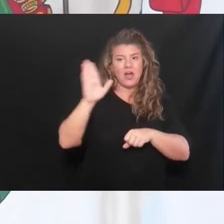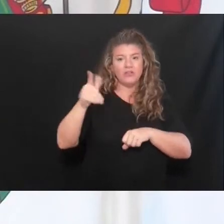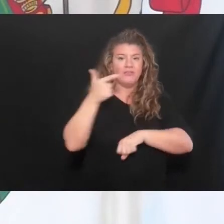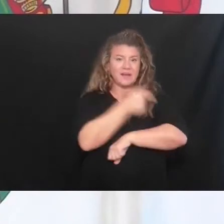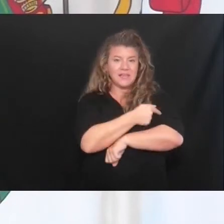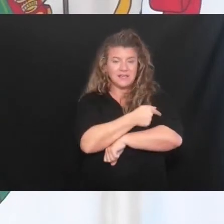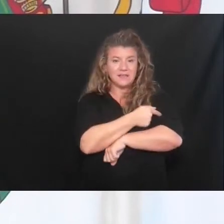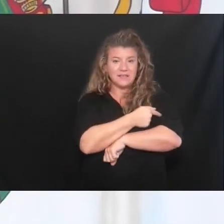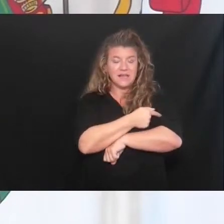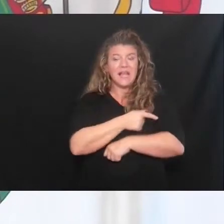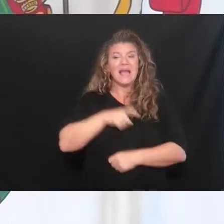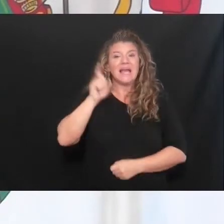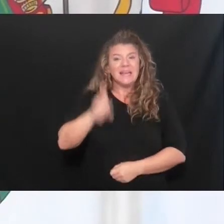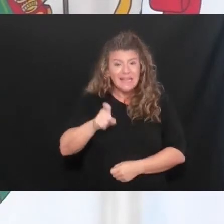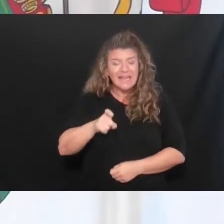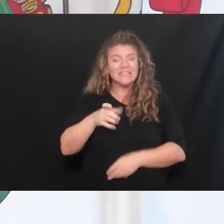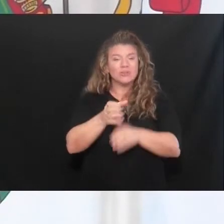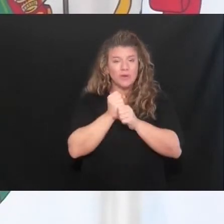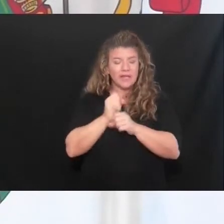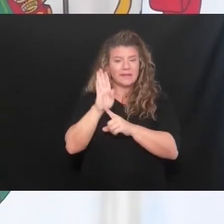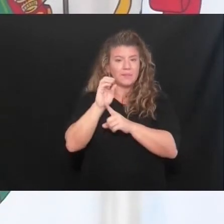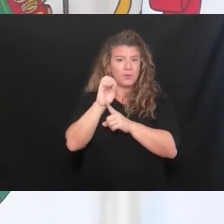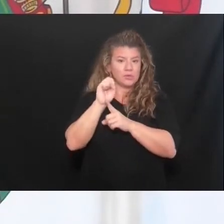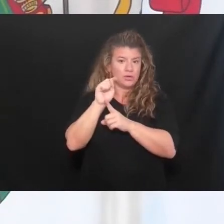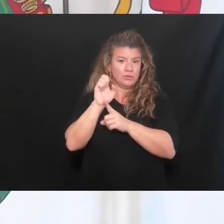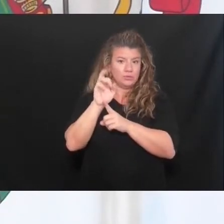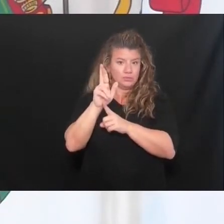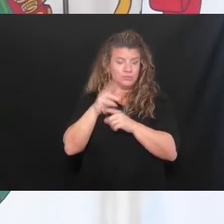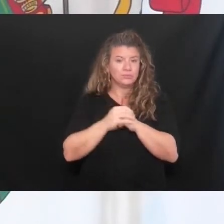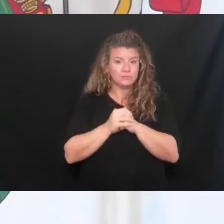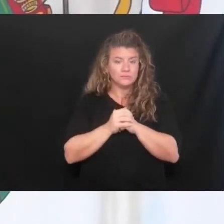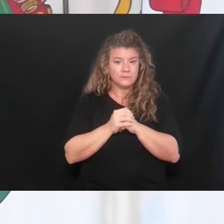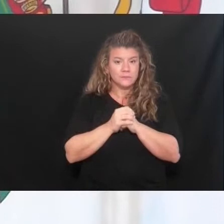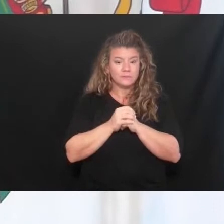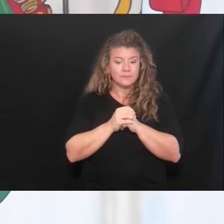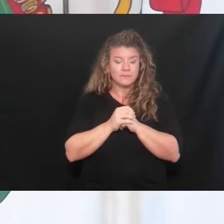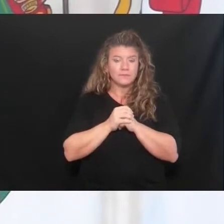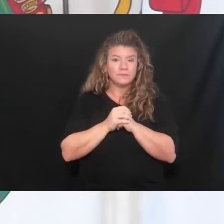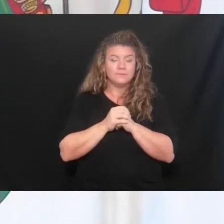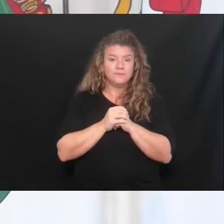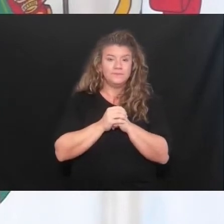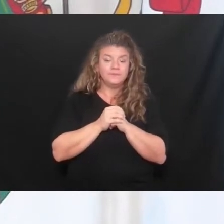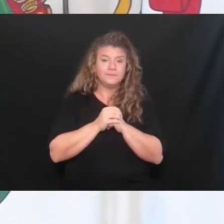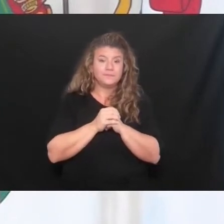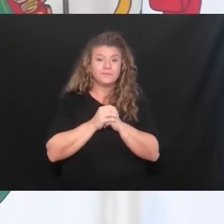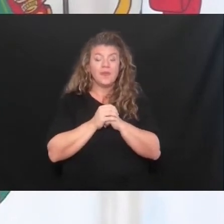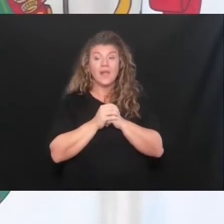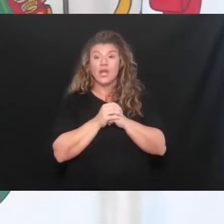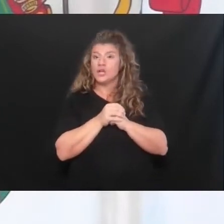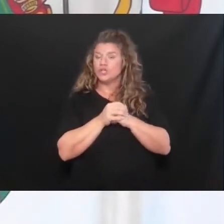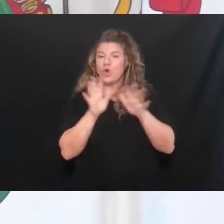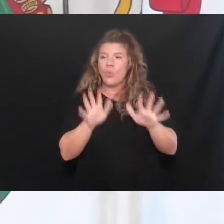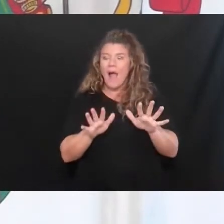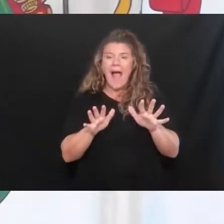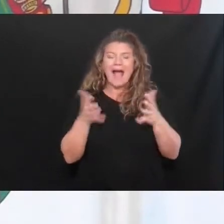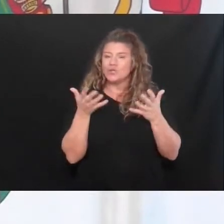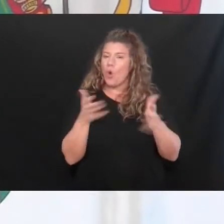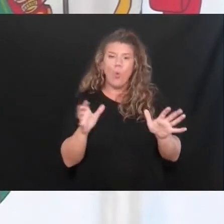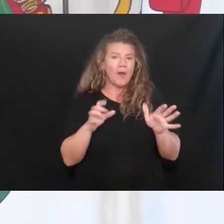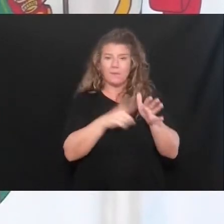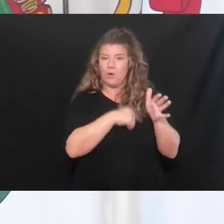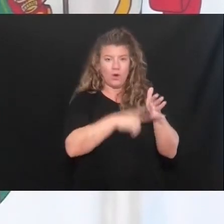vaccine, needs to be getting the booster shot. And so, while I try not to be